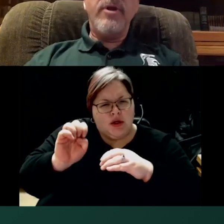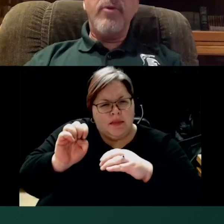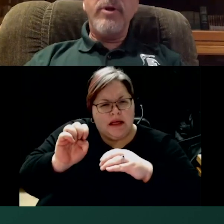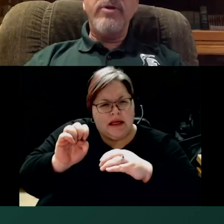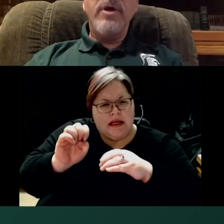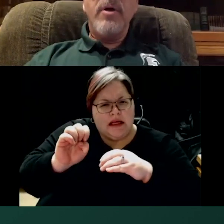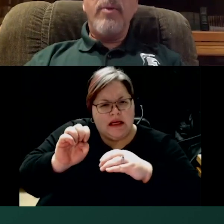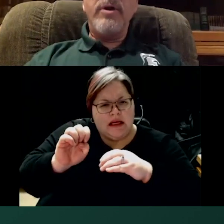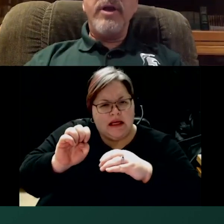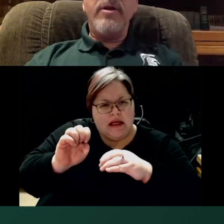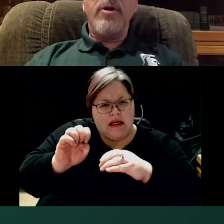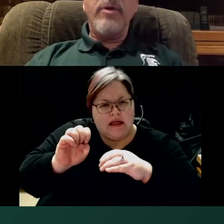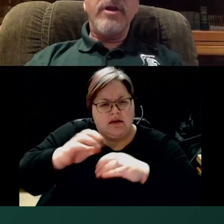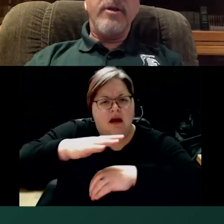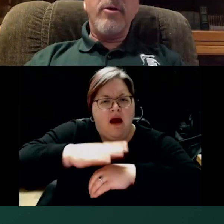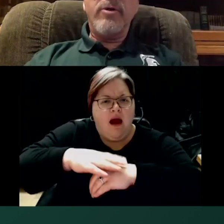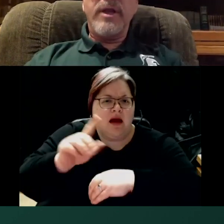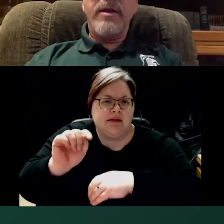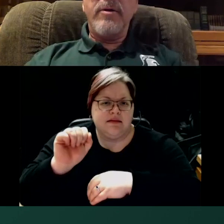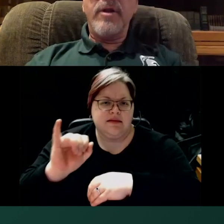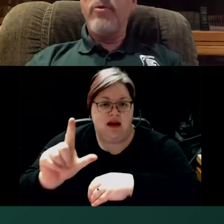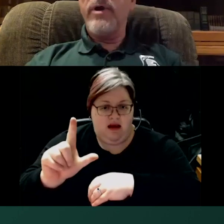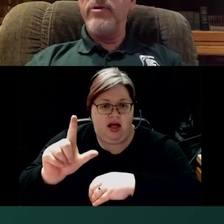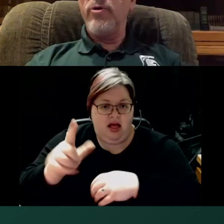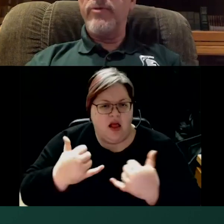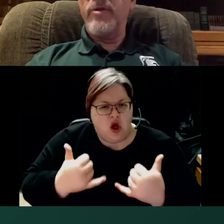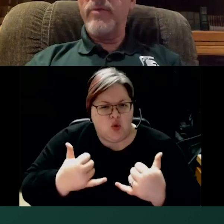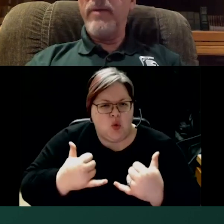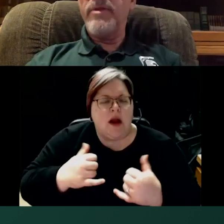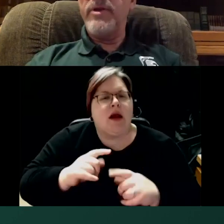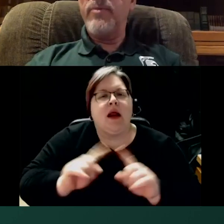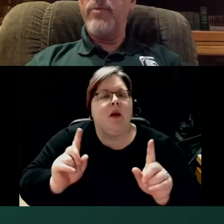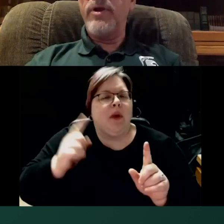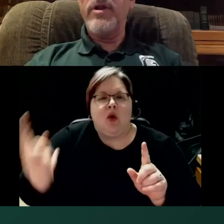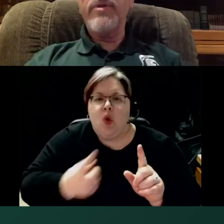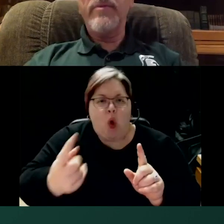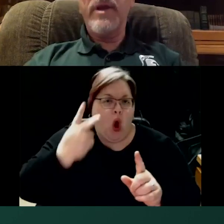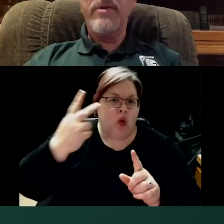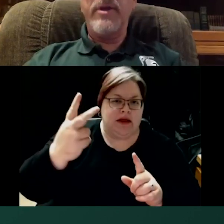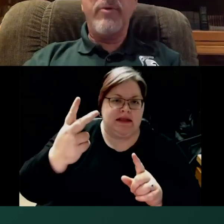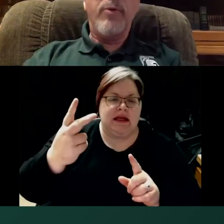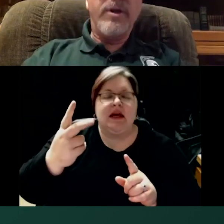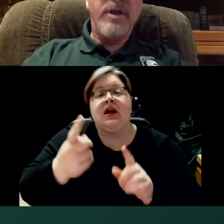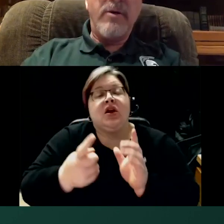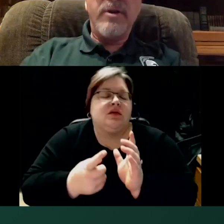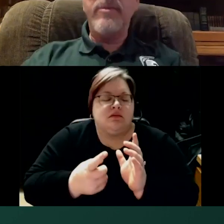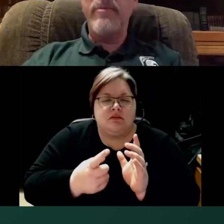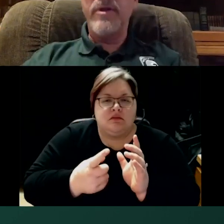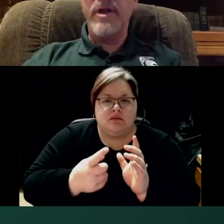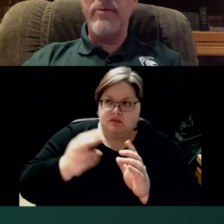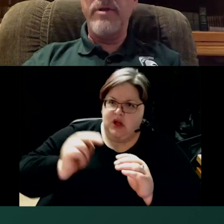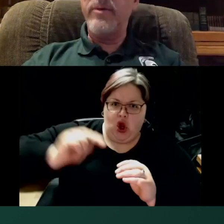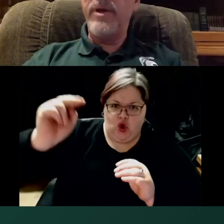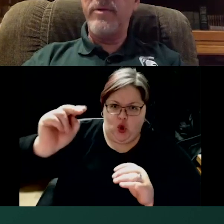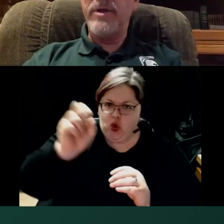at this point, but it is always encircling somewhere in the north. So sometimes the dipper points up, sometimes the dipper points down, and sometimes